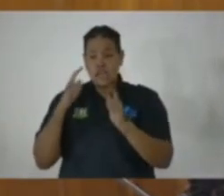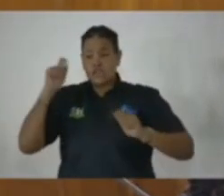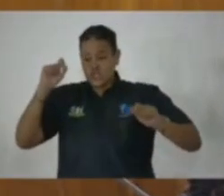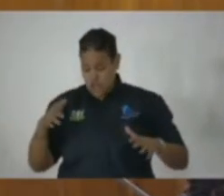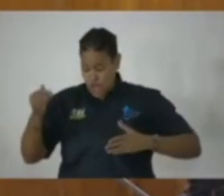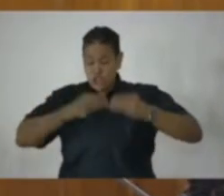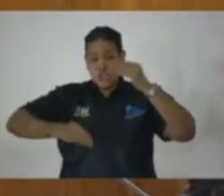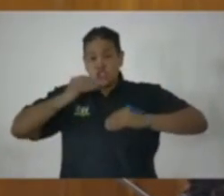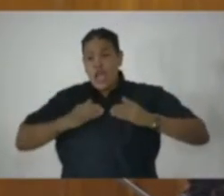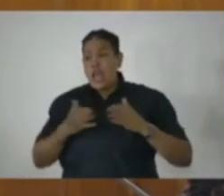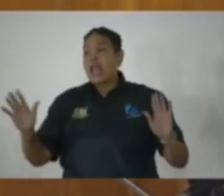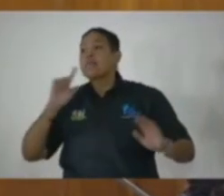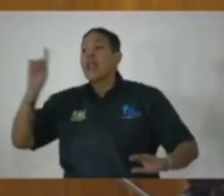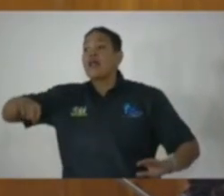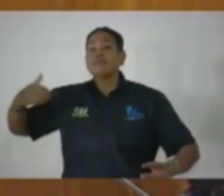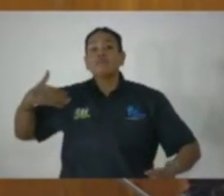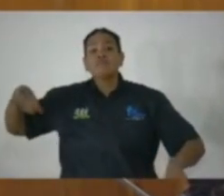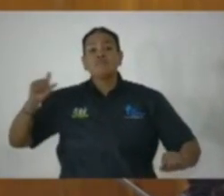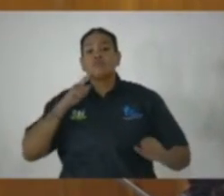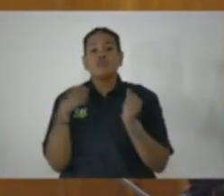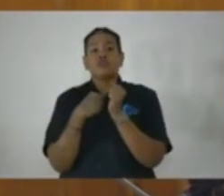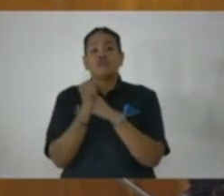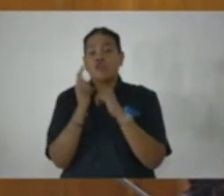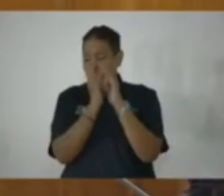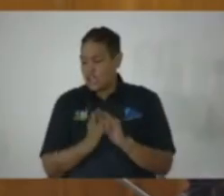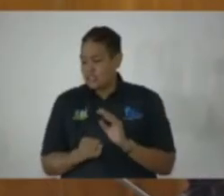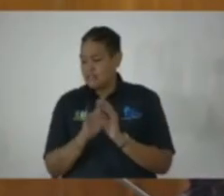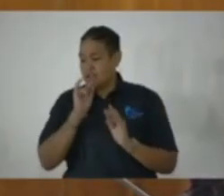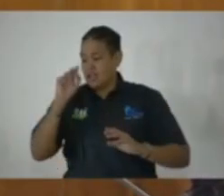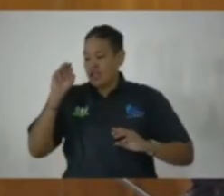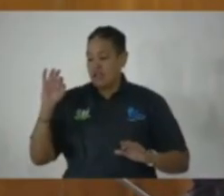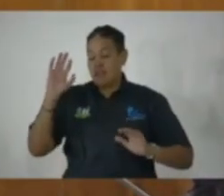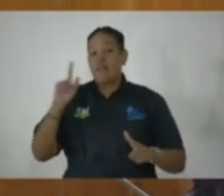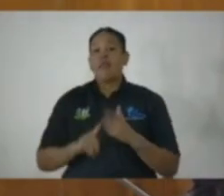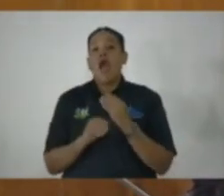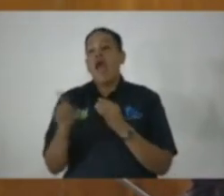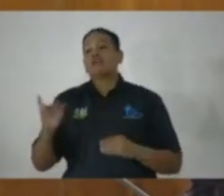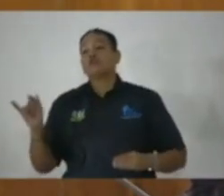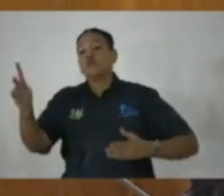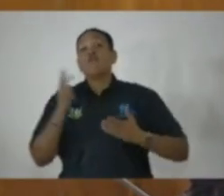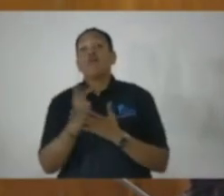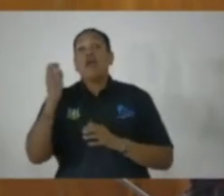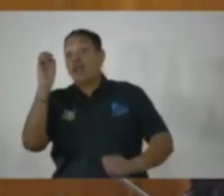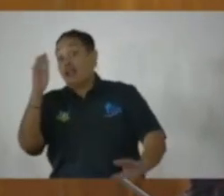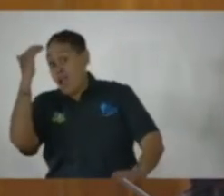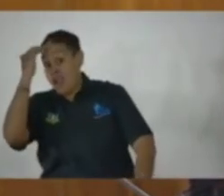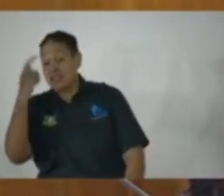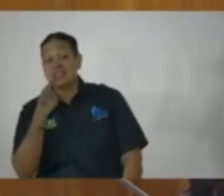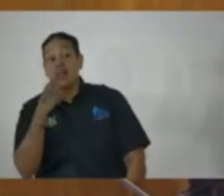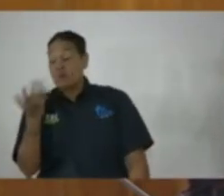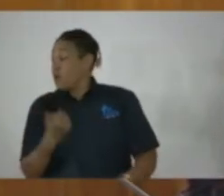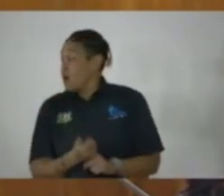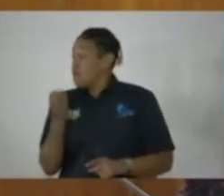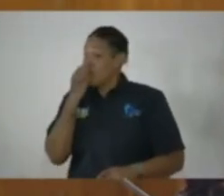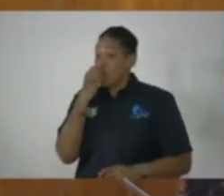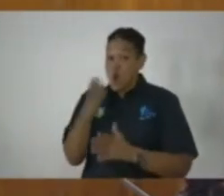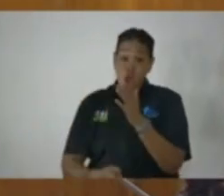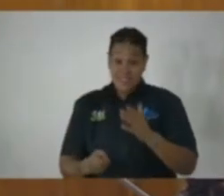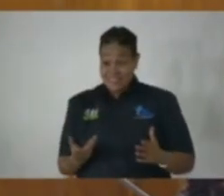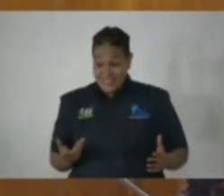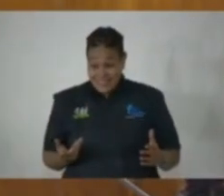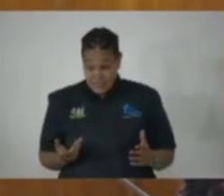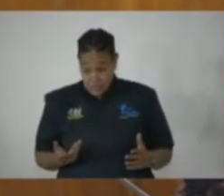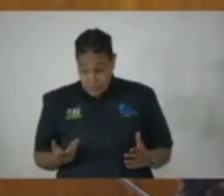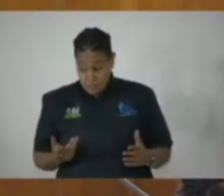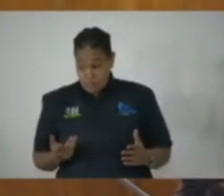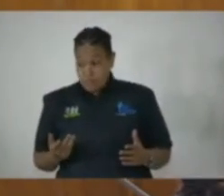trade liberalization mandates, structural adjustment from the IMF, and they also fail to acknowledge that food inflation, which